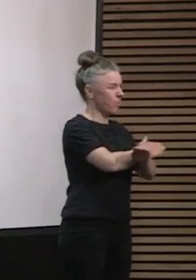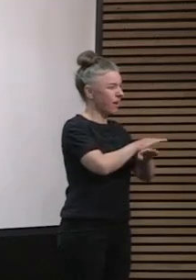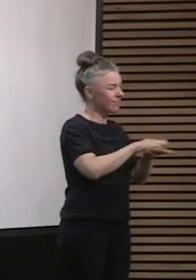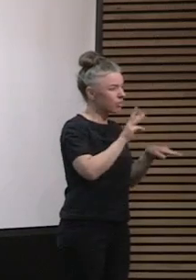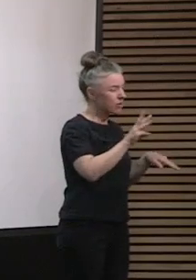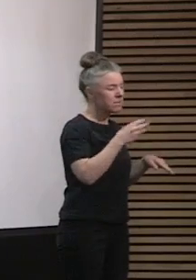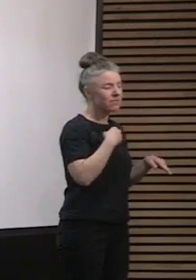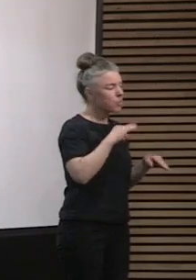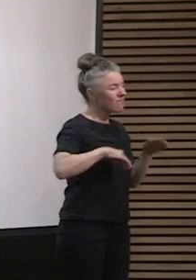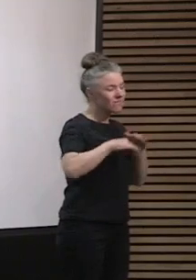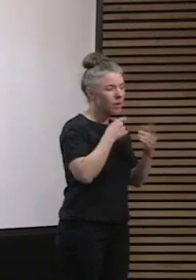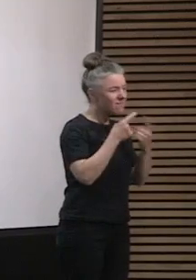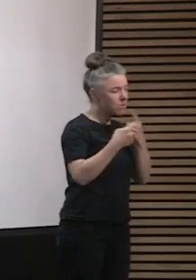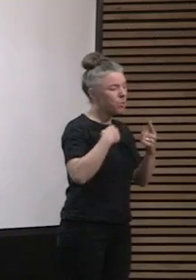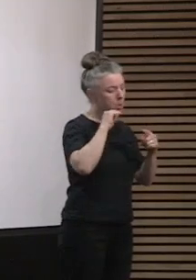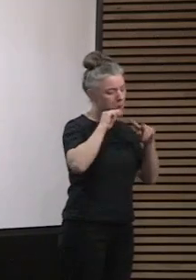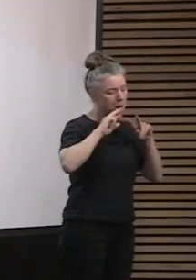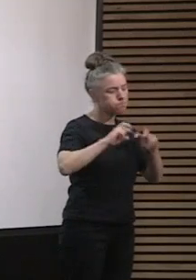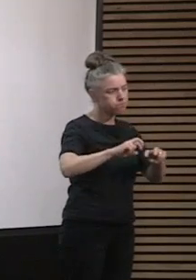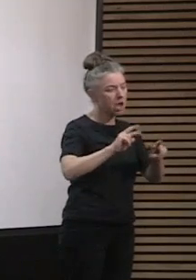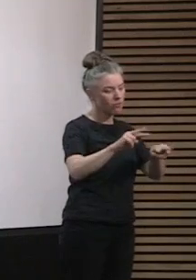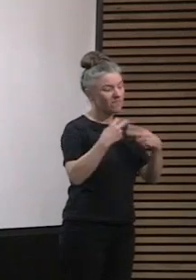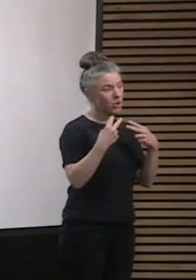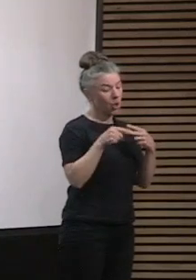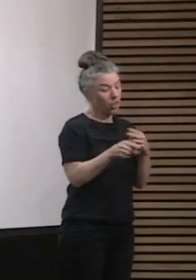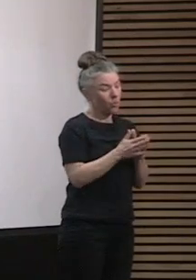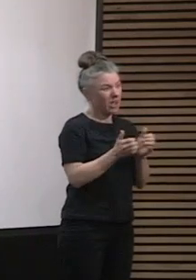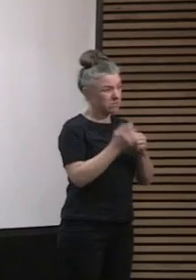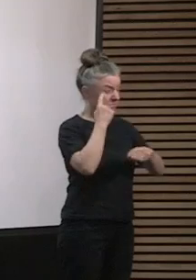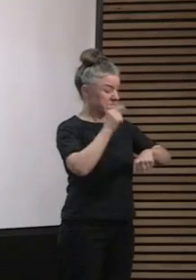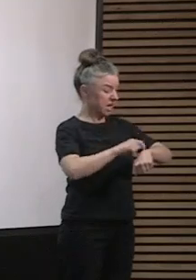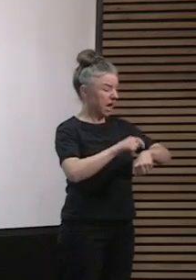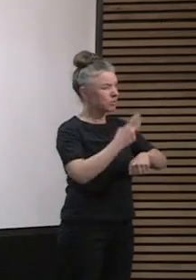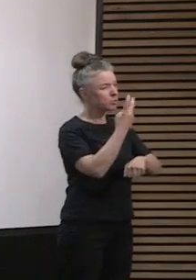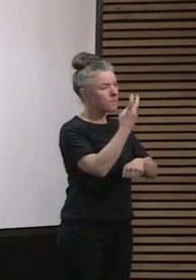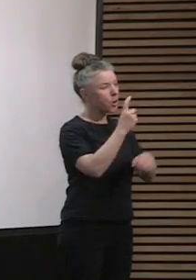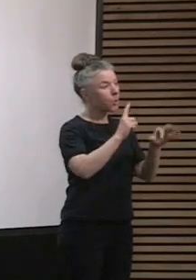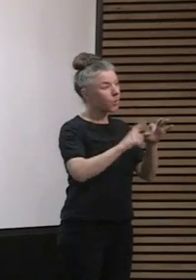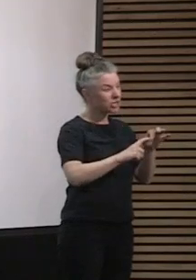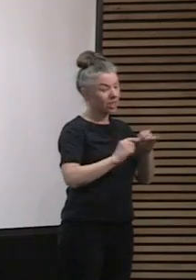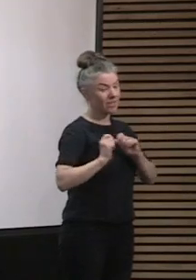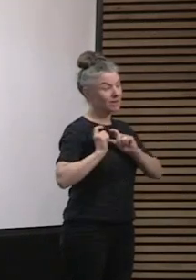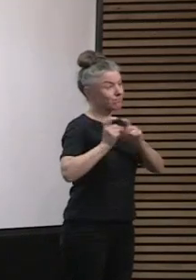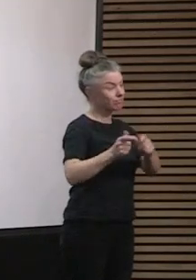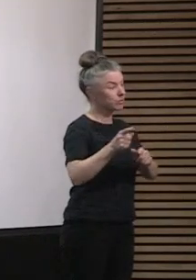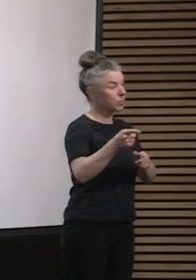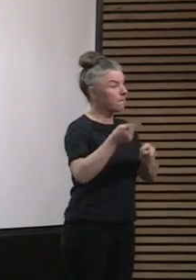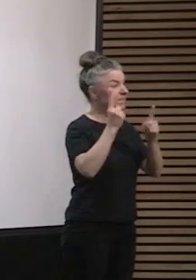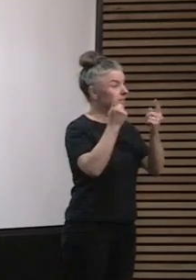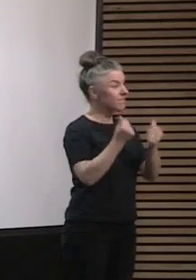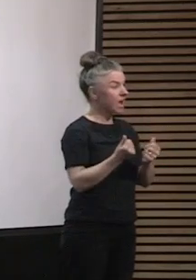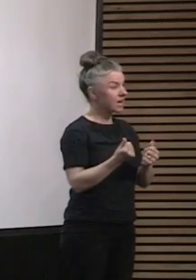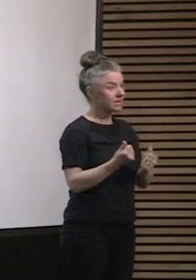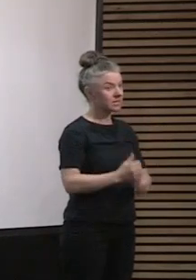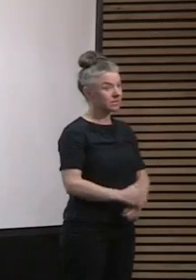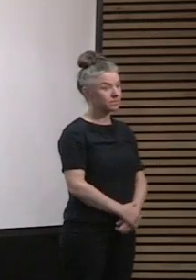regions, but it is something we'll look at, and we are over the weekend reviewing some of that. Just mindful of the time, I'll take a couple more questions and then hand over to the Minister of Finance. Jenna. Mike can go to the